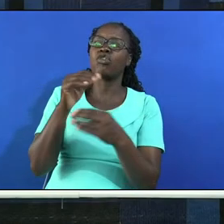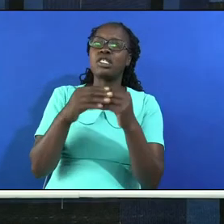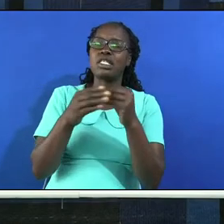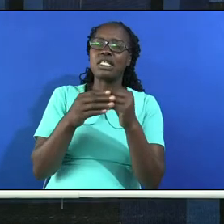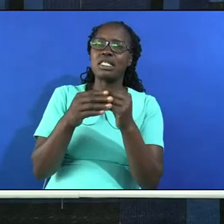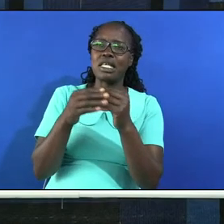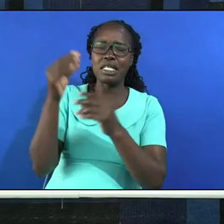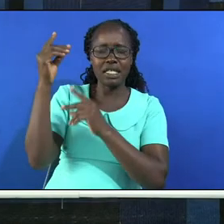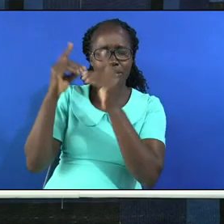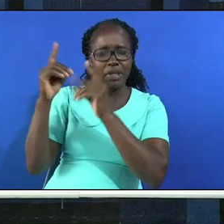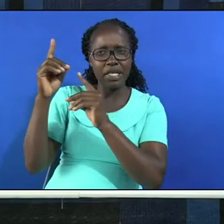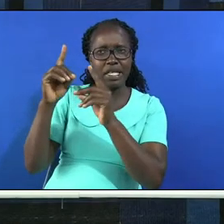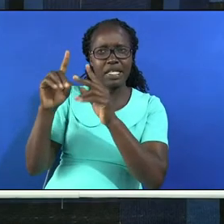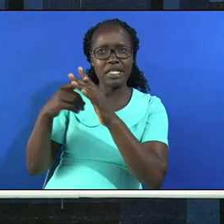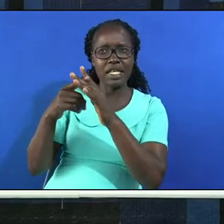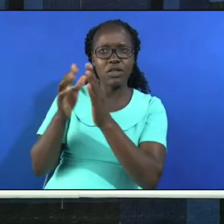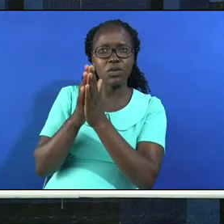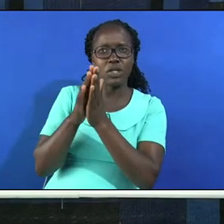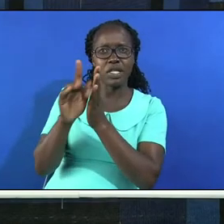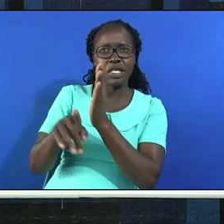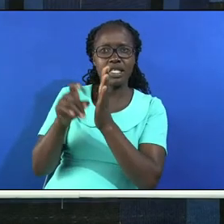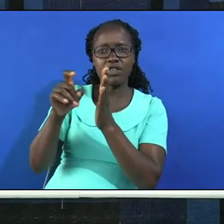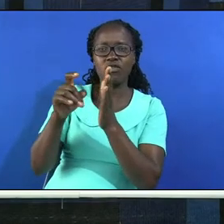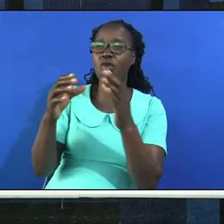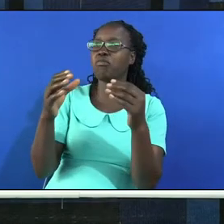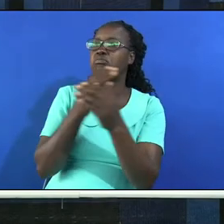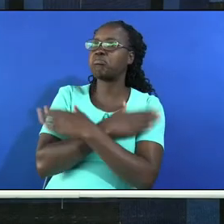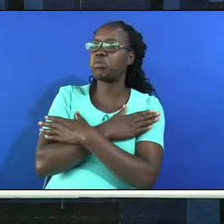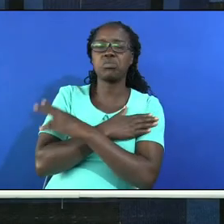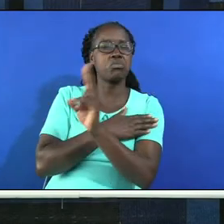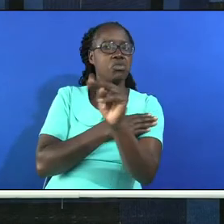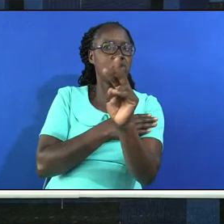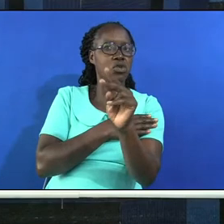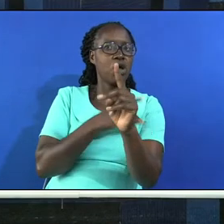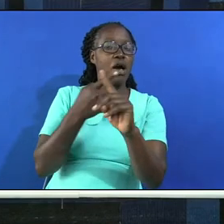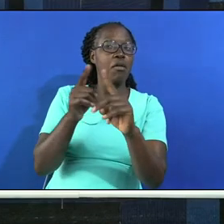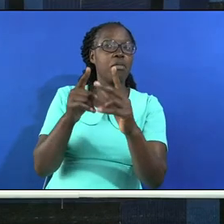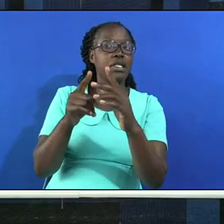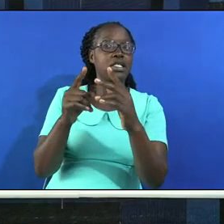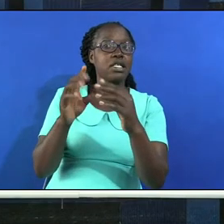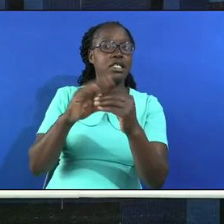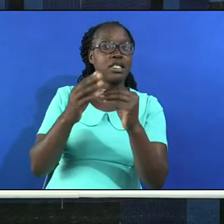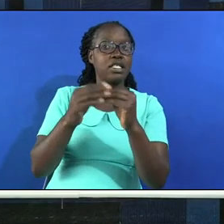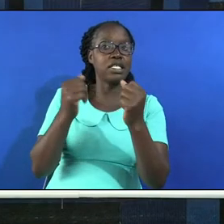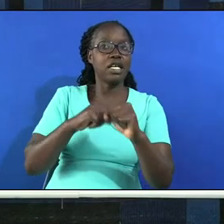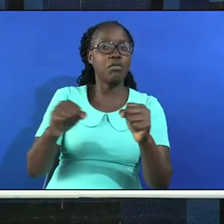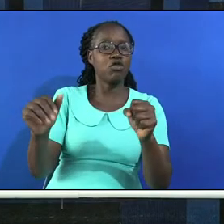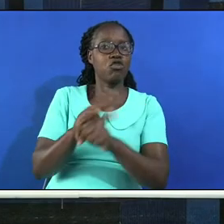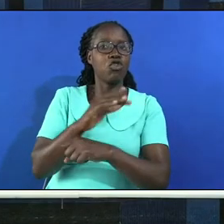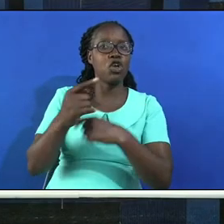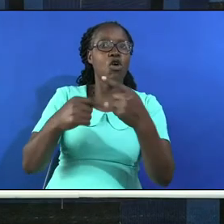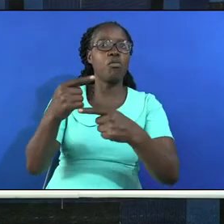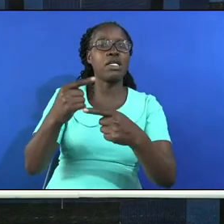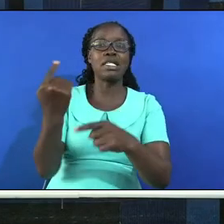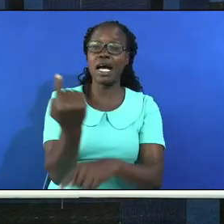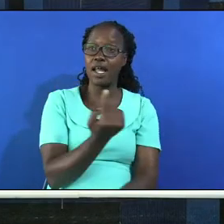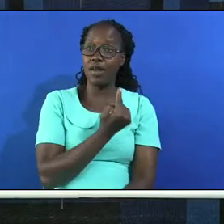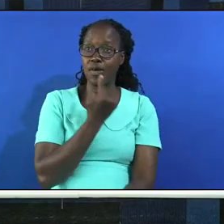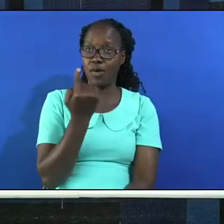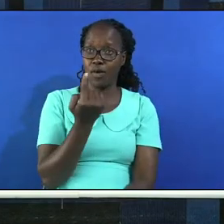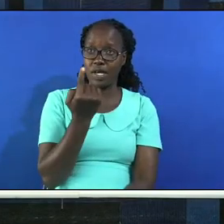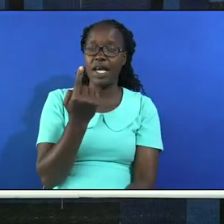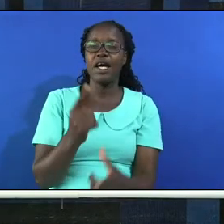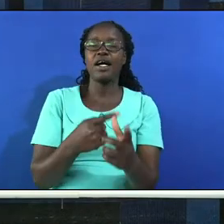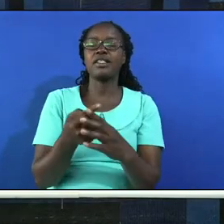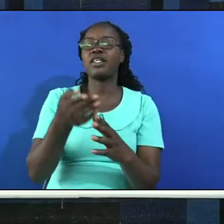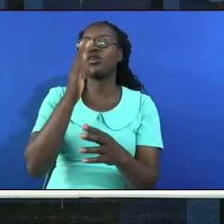and stuck with the need for company. He was created able to fully operate alone. And